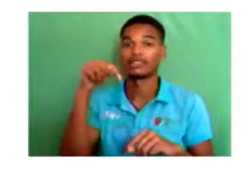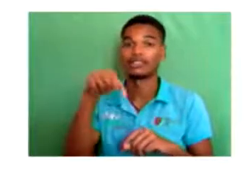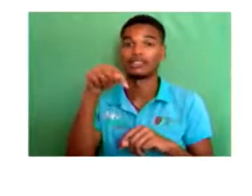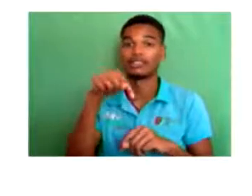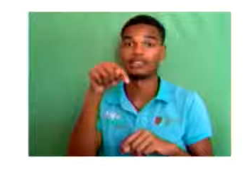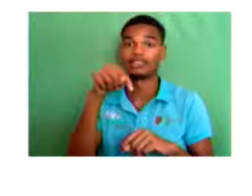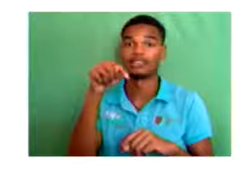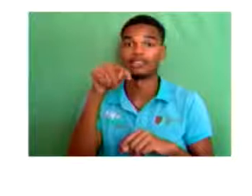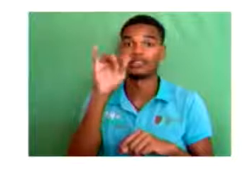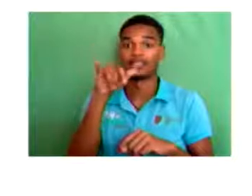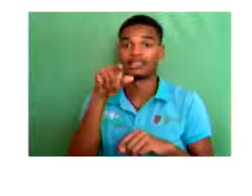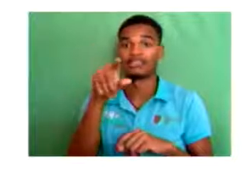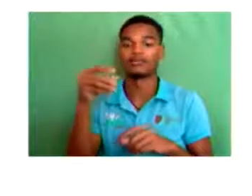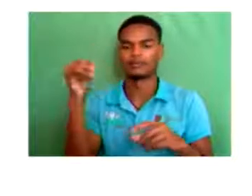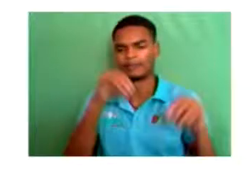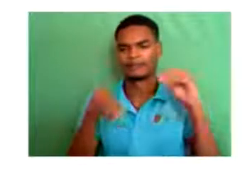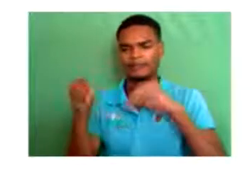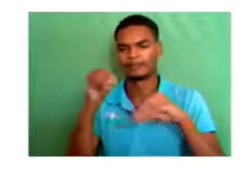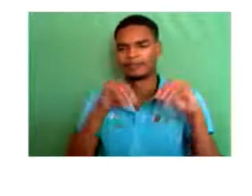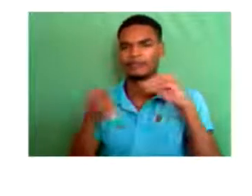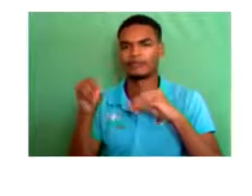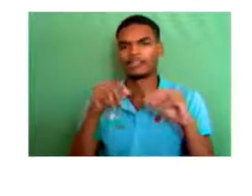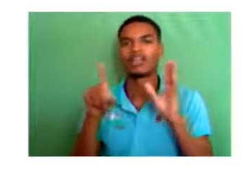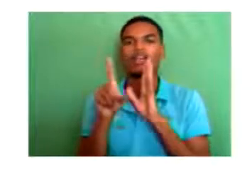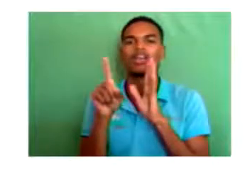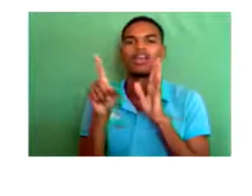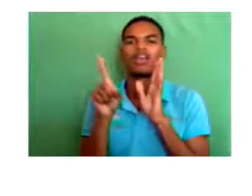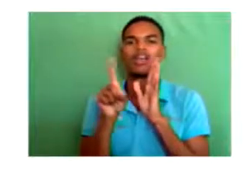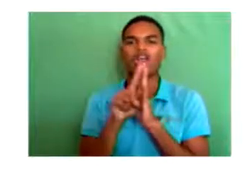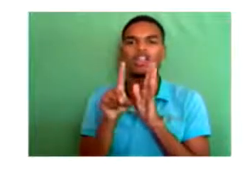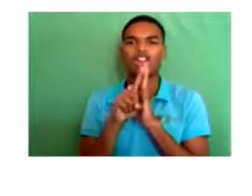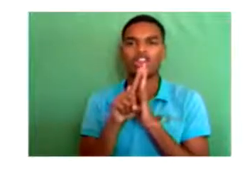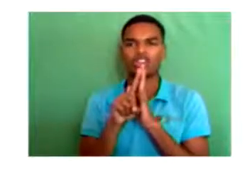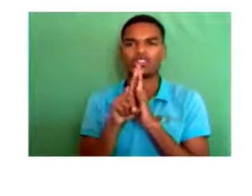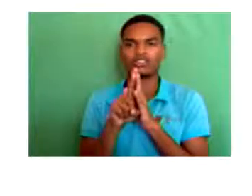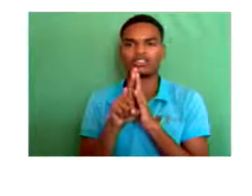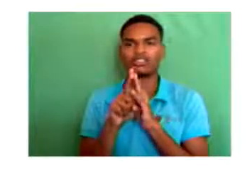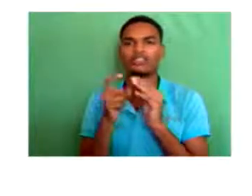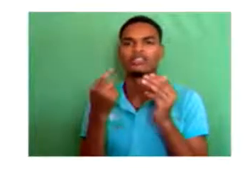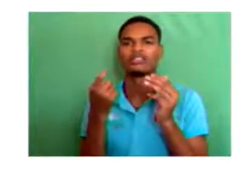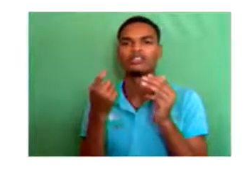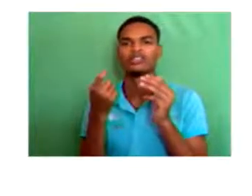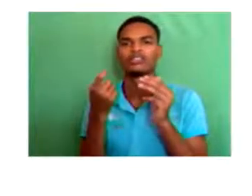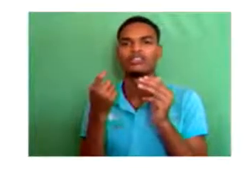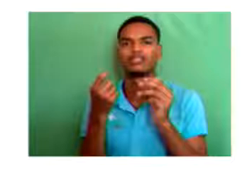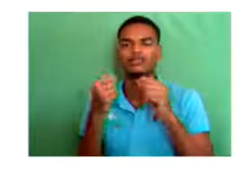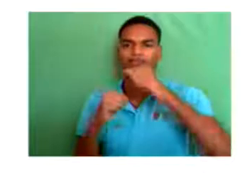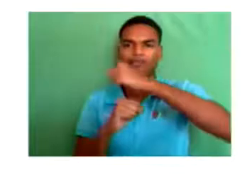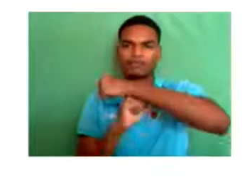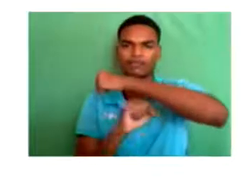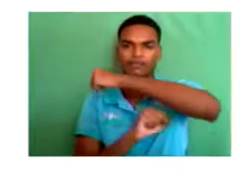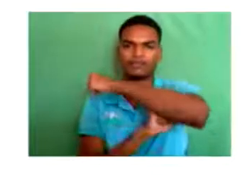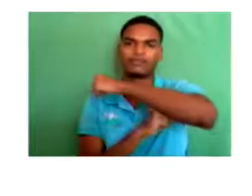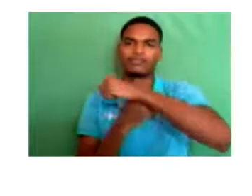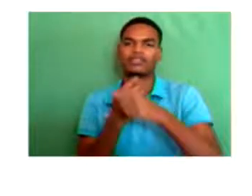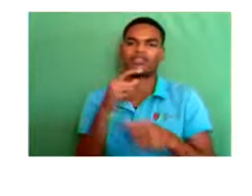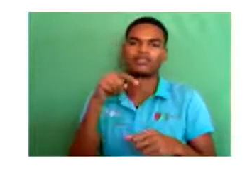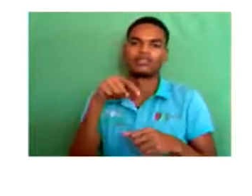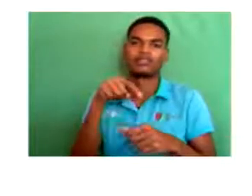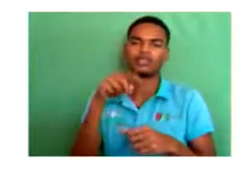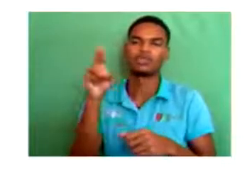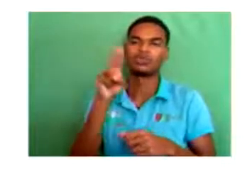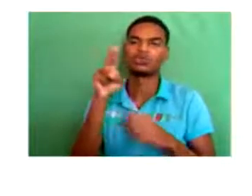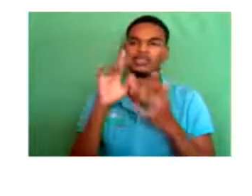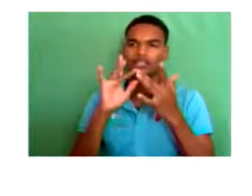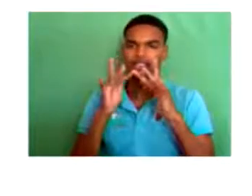put together a alerting backbone for those island nations, internet-based, which is a little concerning. We'll talk about